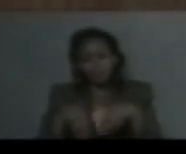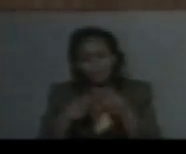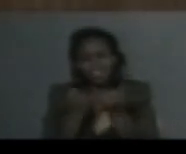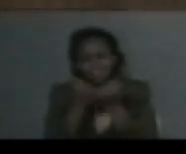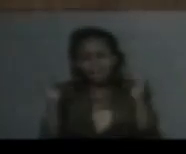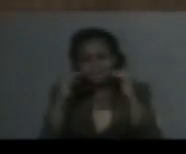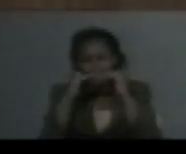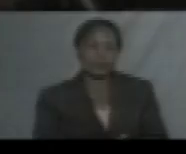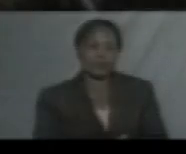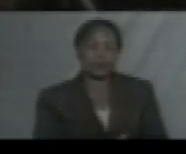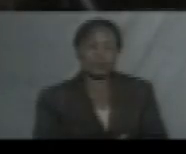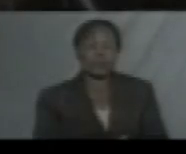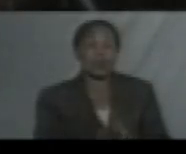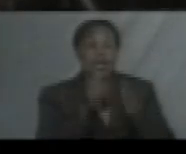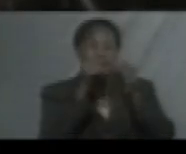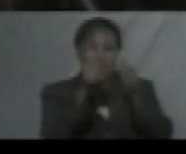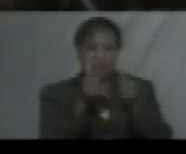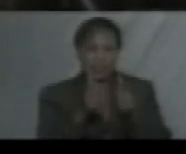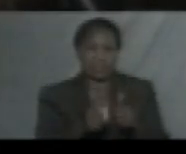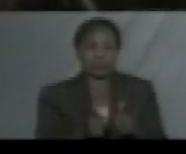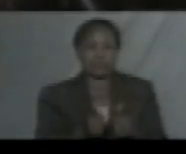prevents fraud. My Lord, advertisement